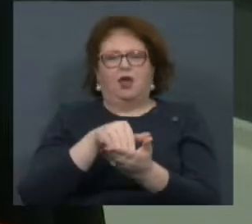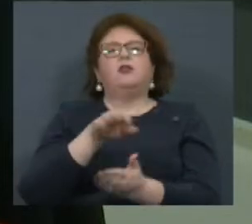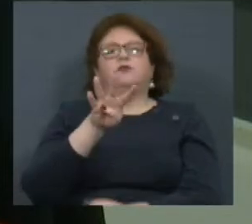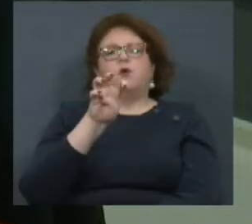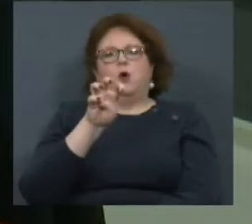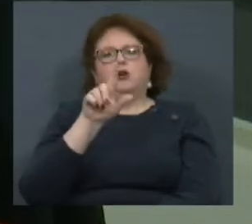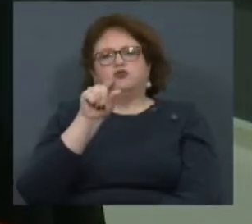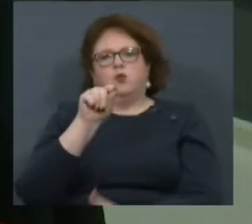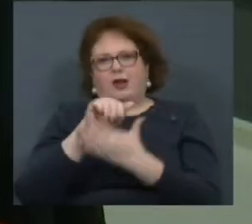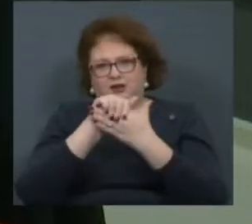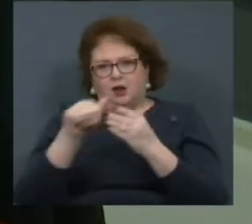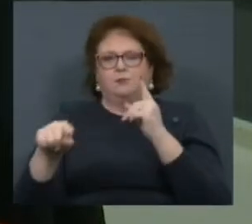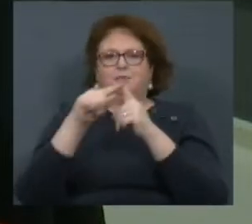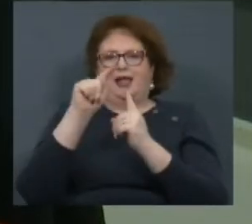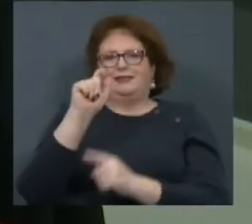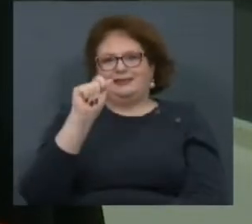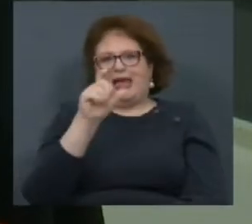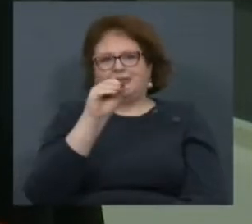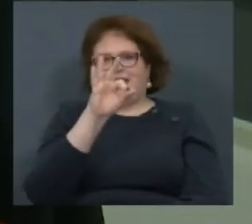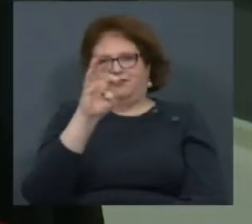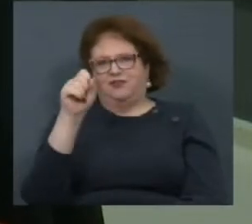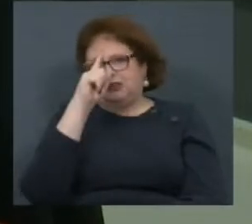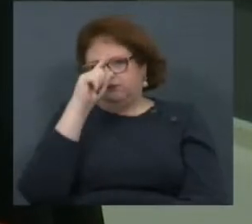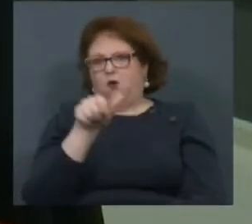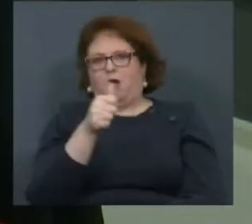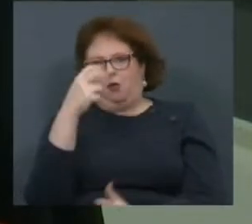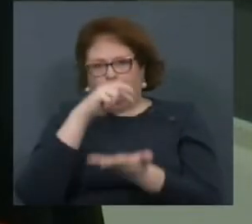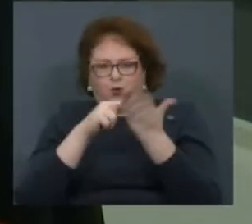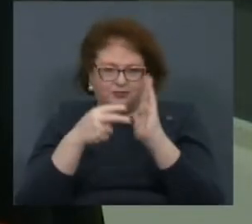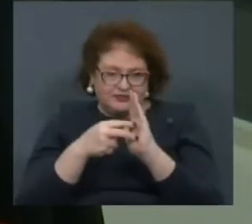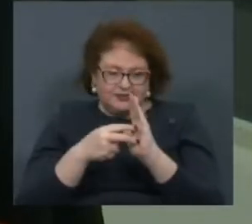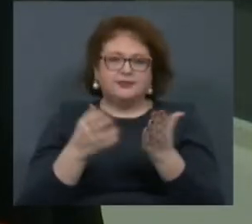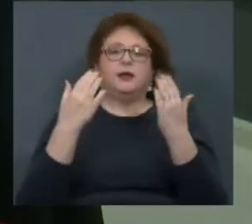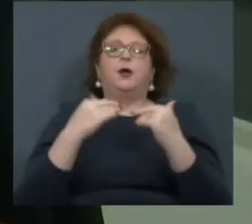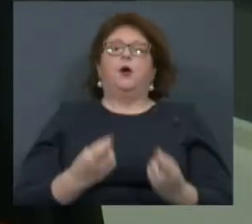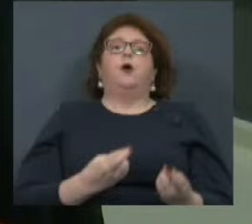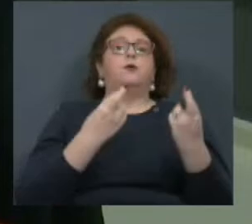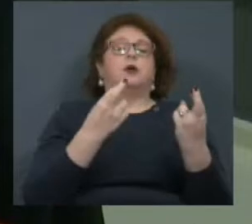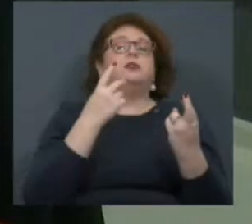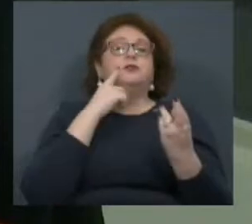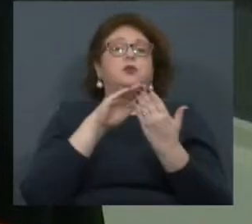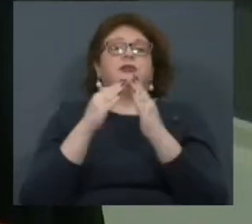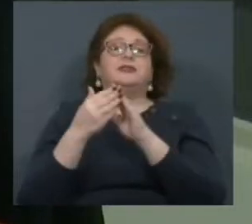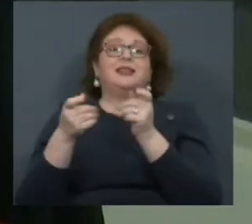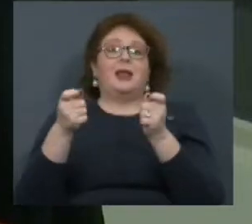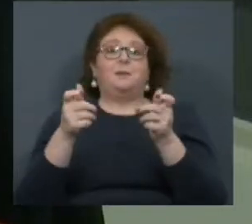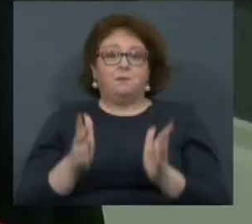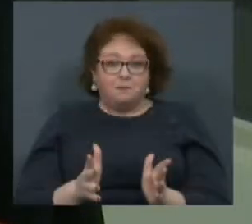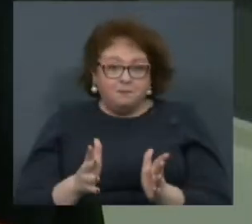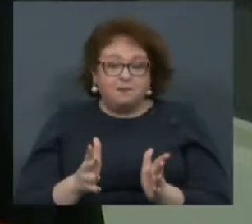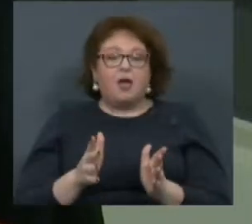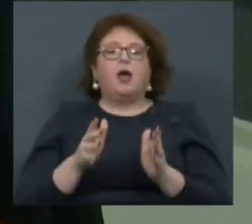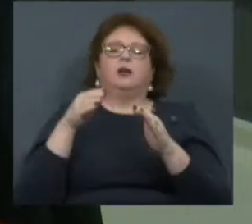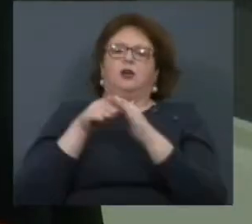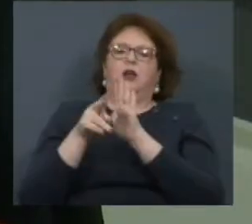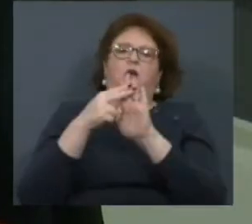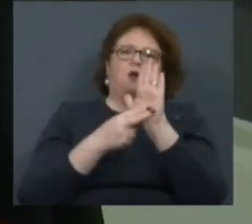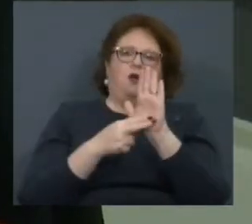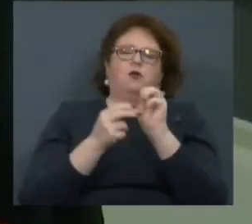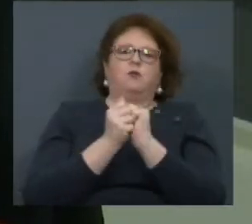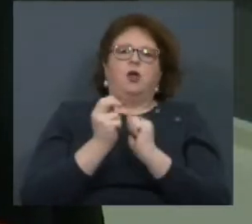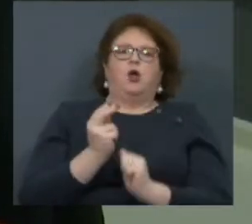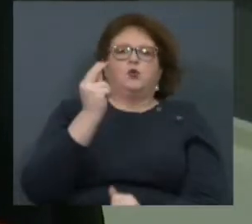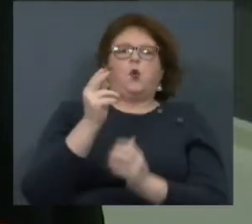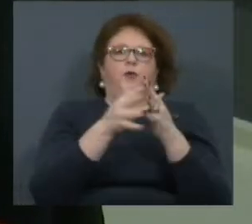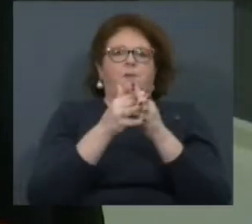$329,420 plus applicable taxes and fees and for other purposes. A resolution to authorize the city manager to enter into a contract with North American